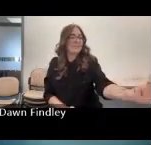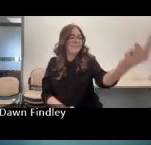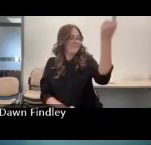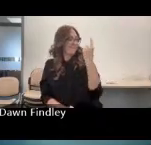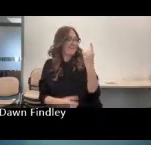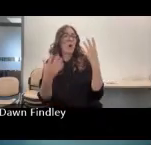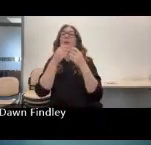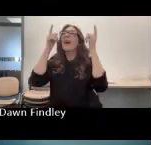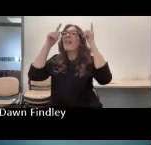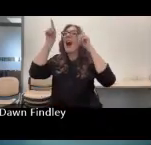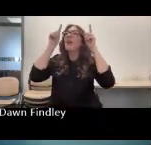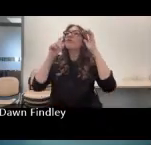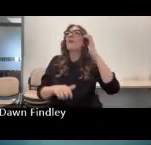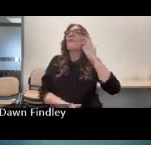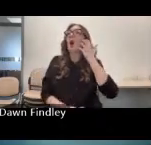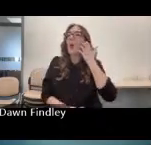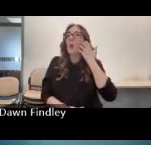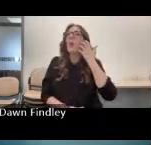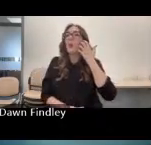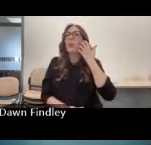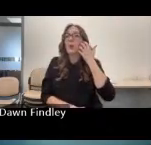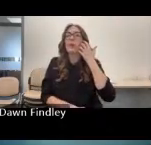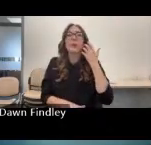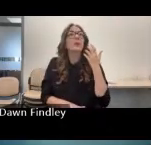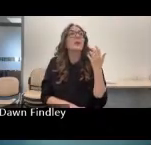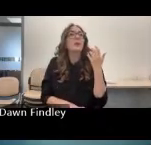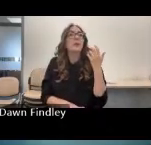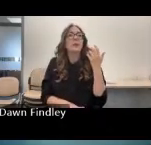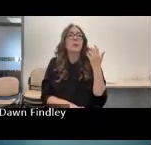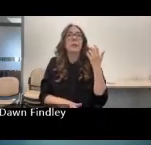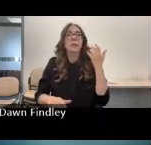phone than with an Apple phone.